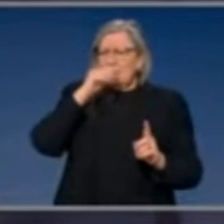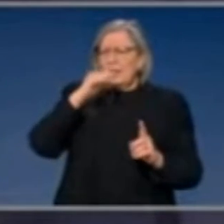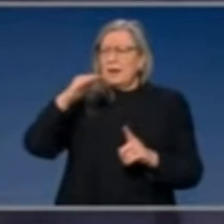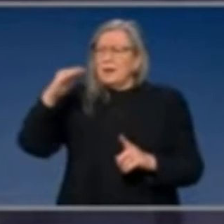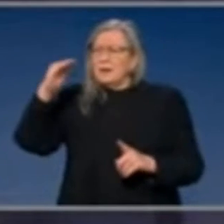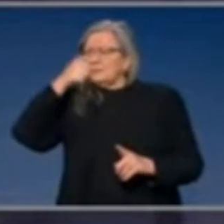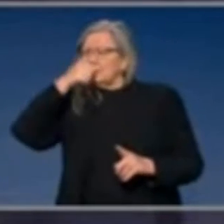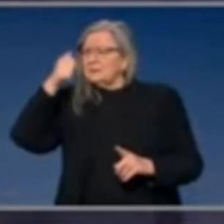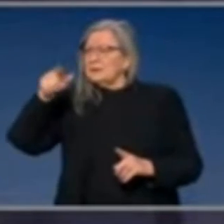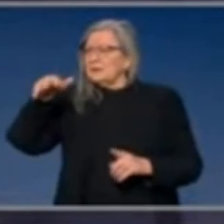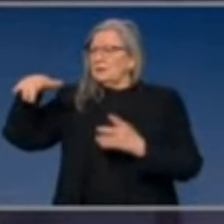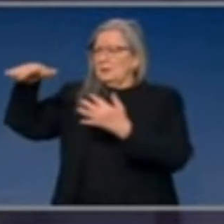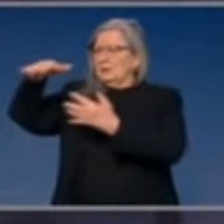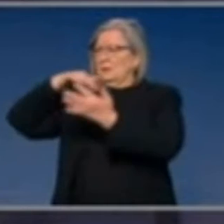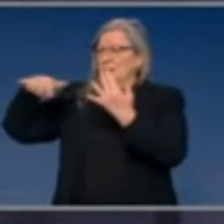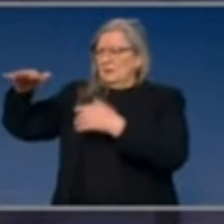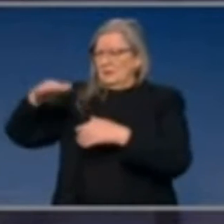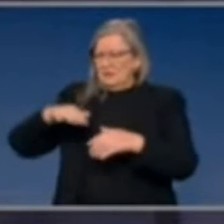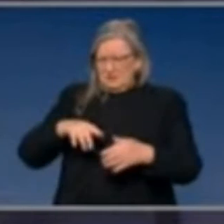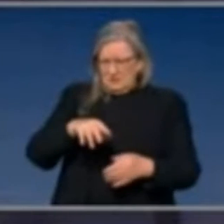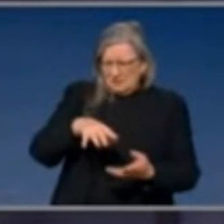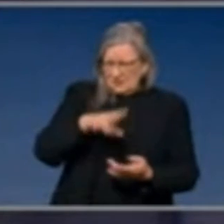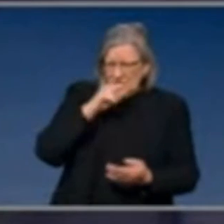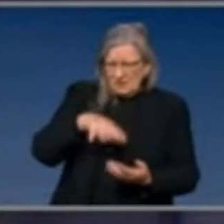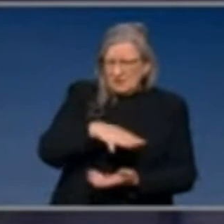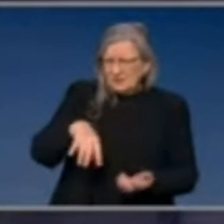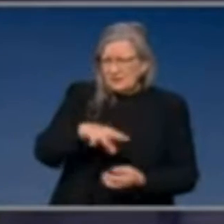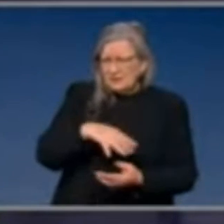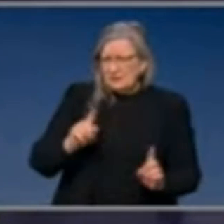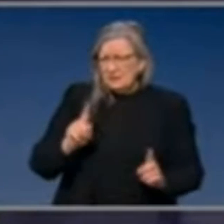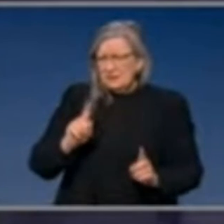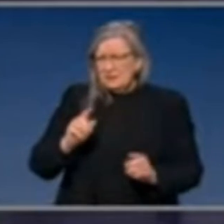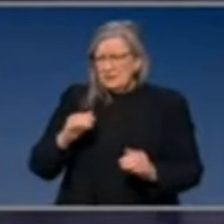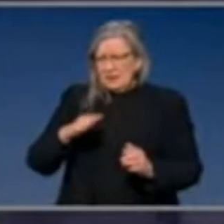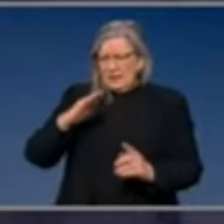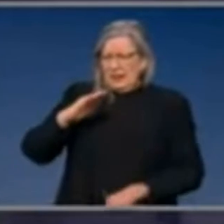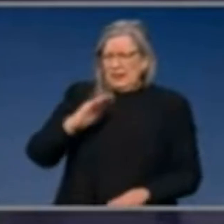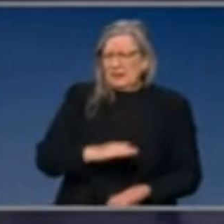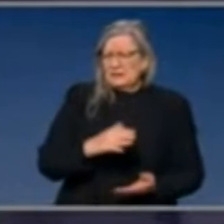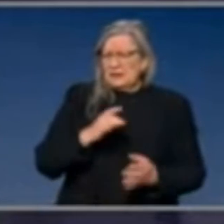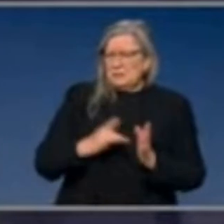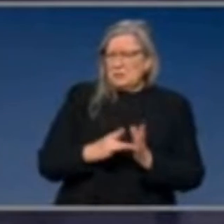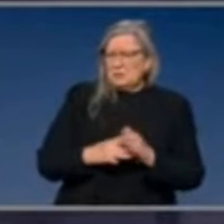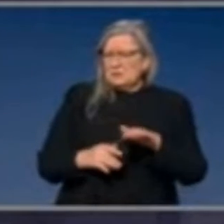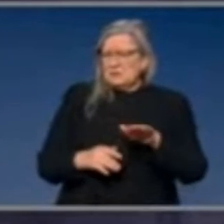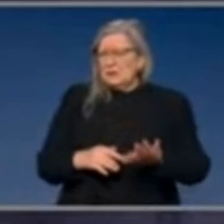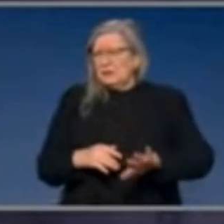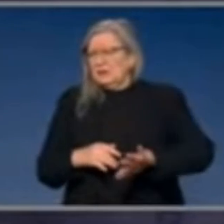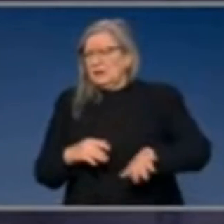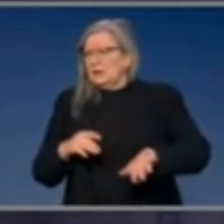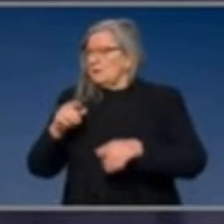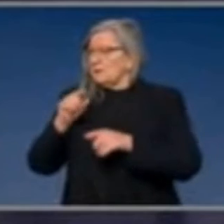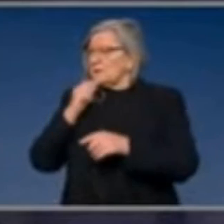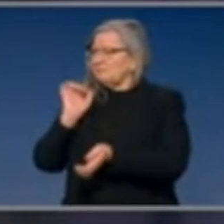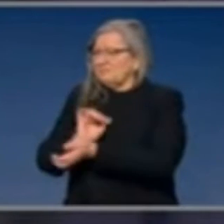community and older Australians. And it notes that we still have constrained supplies. So two questions. Will a